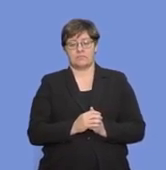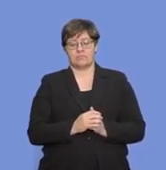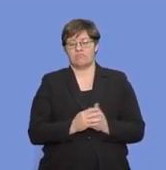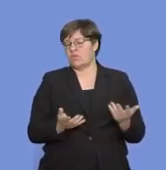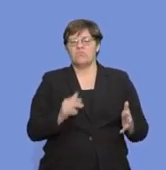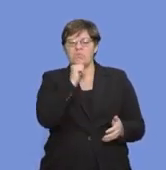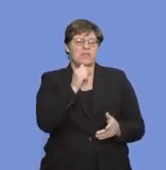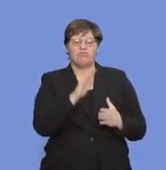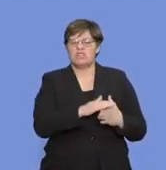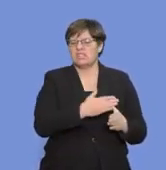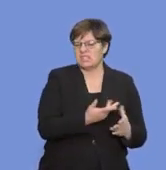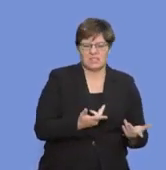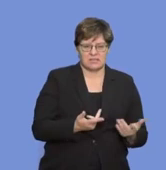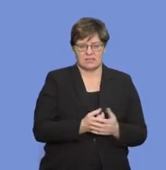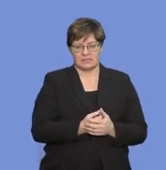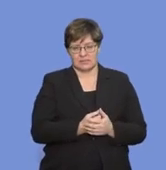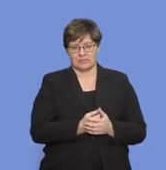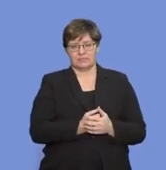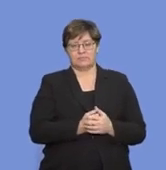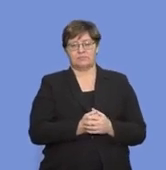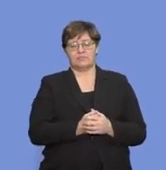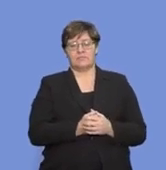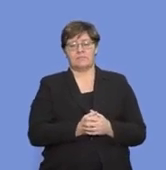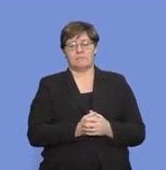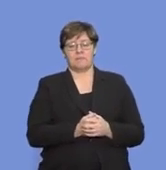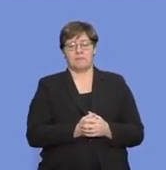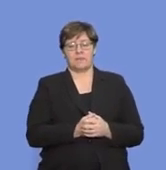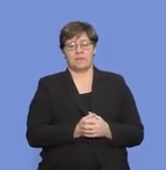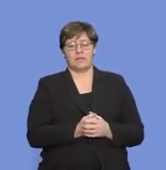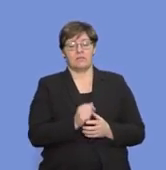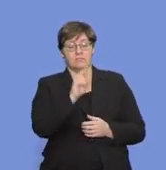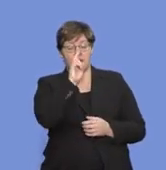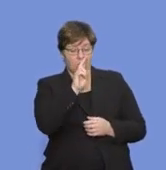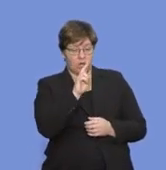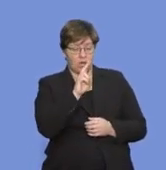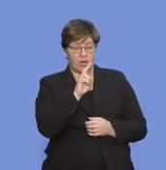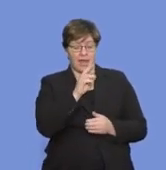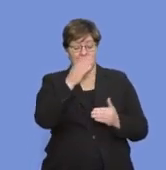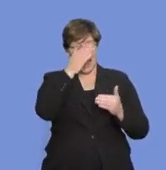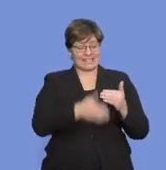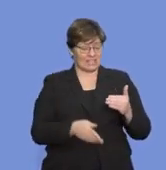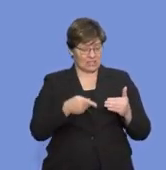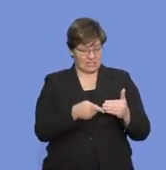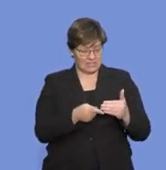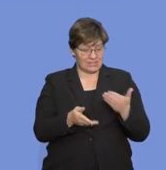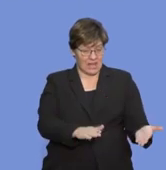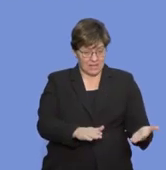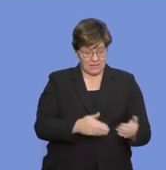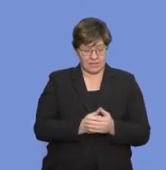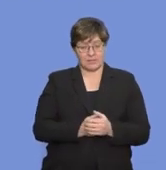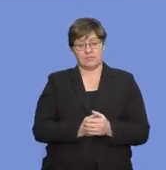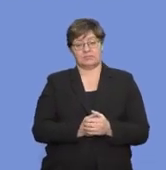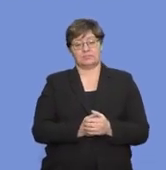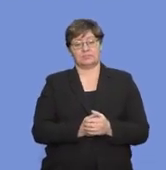Okay, for whatever reason, due to a speciation event. And then if we have a look at the term extinction, and we just said that